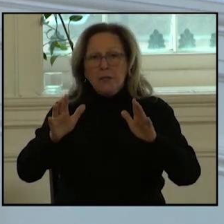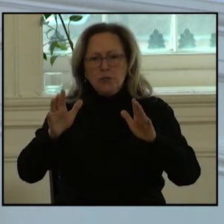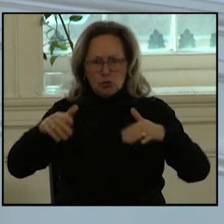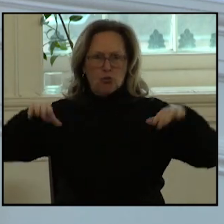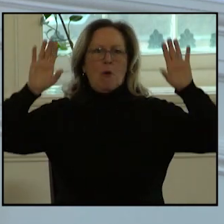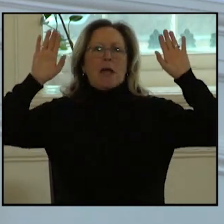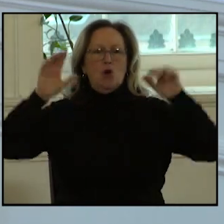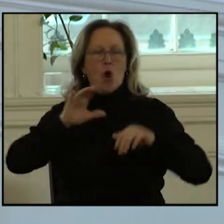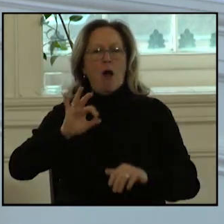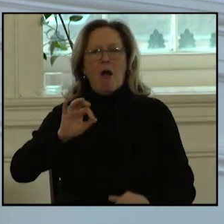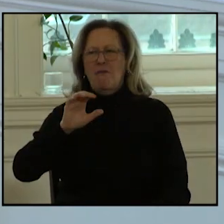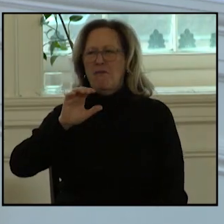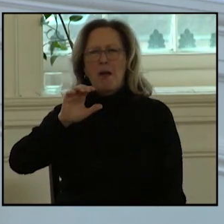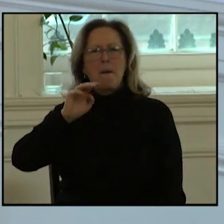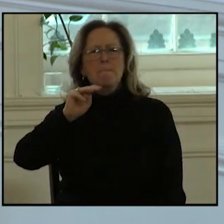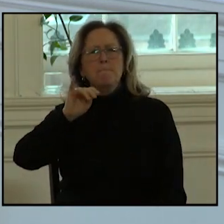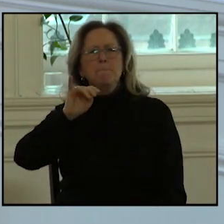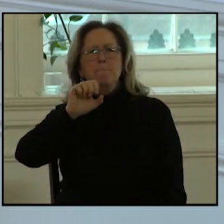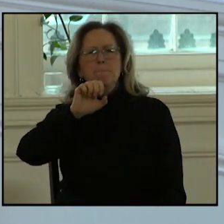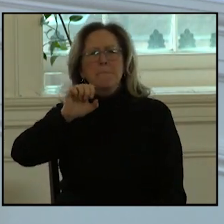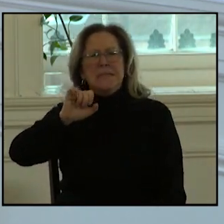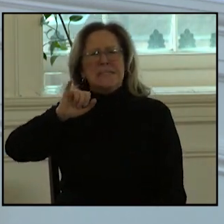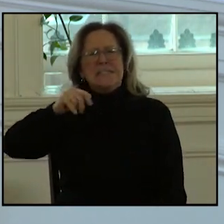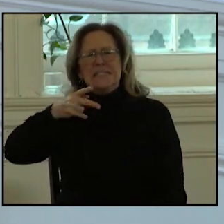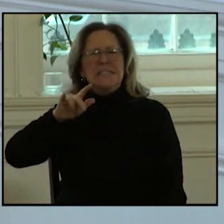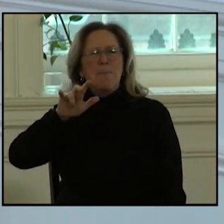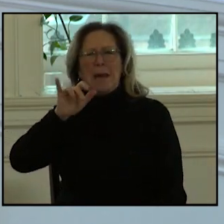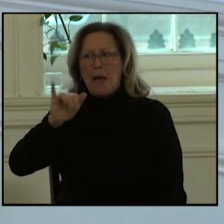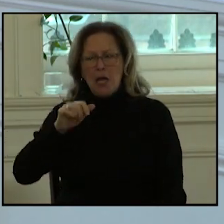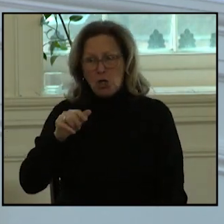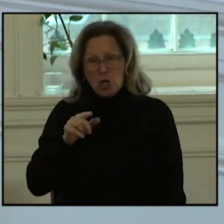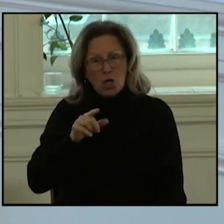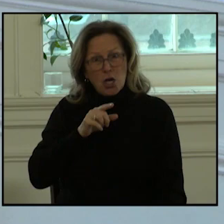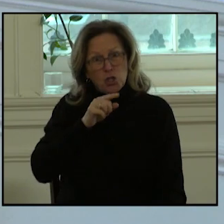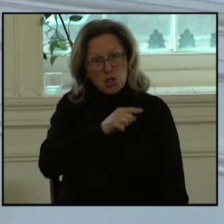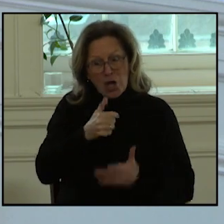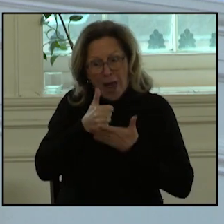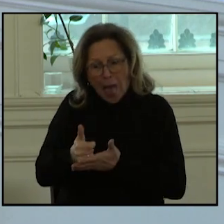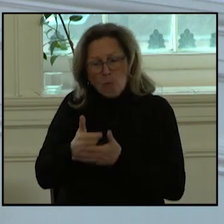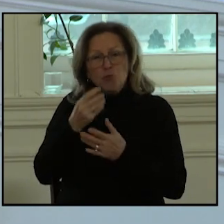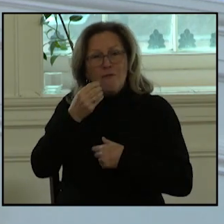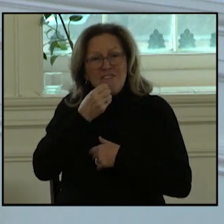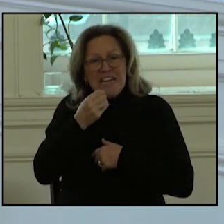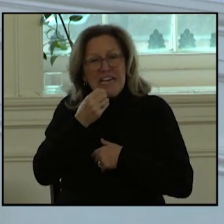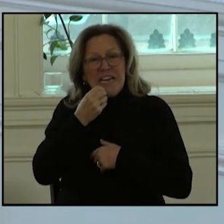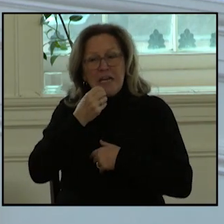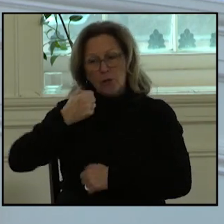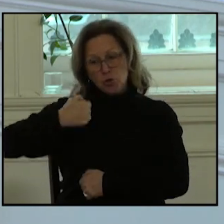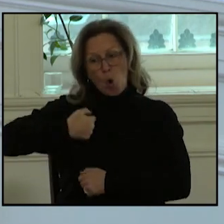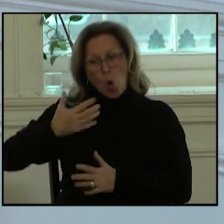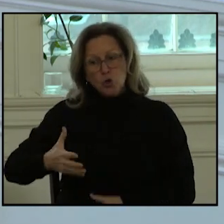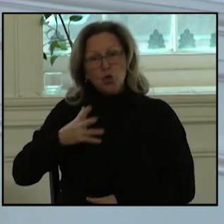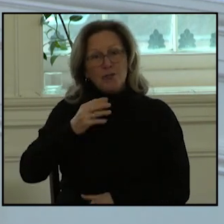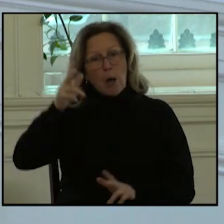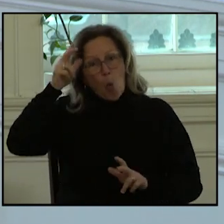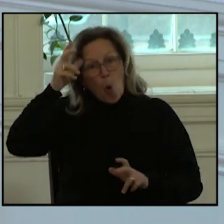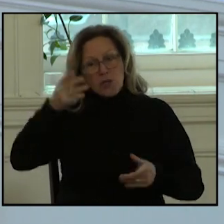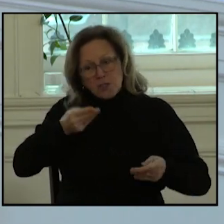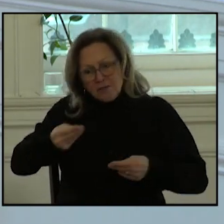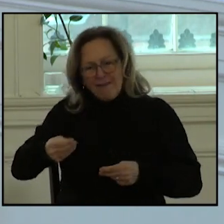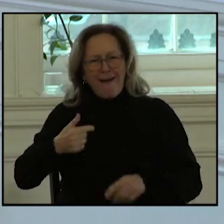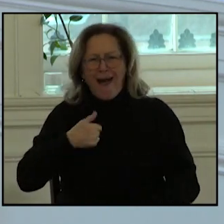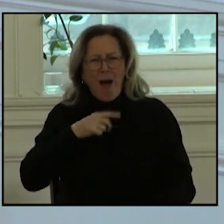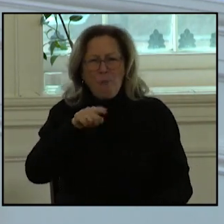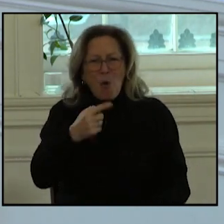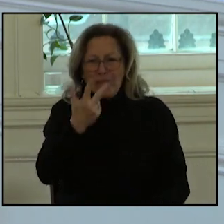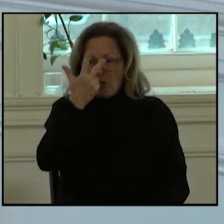of 1863, how she helped to feed those soldiers and their horses. So like I said, I'm literally only three